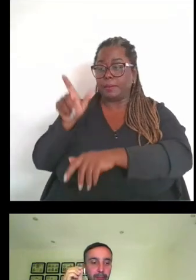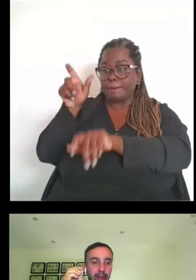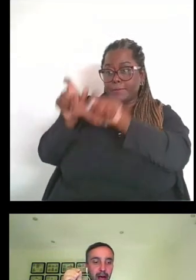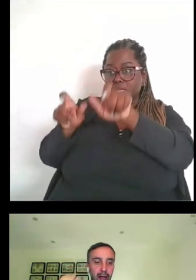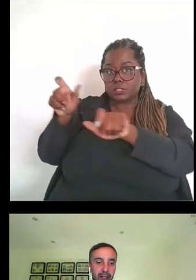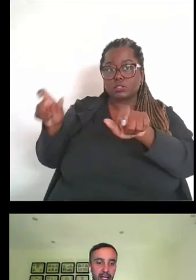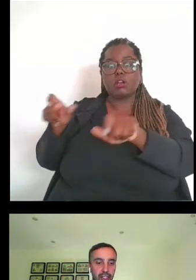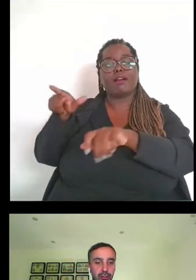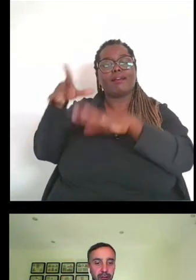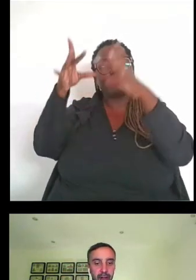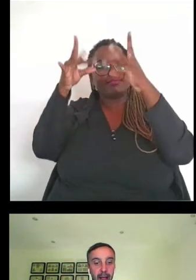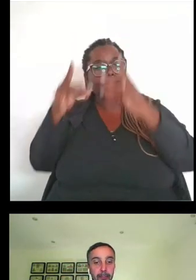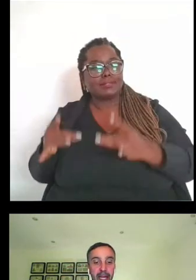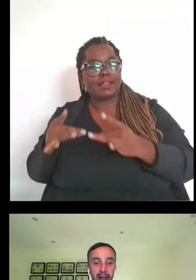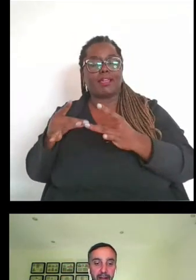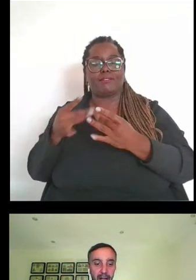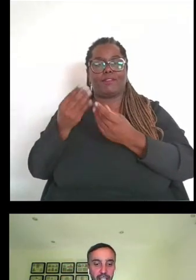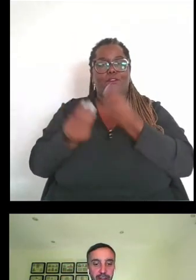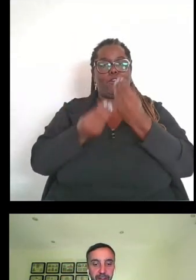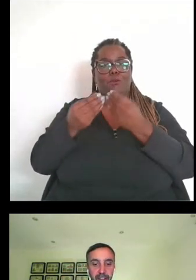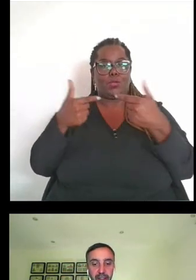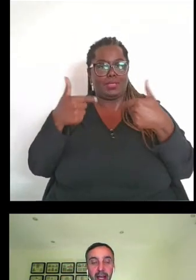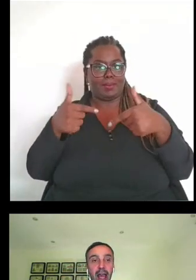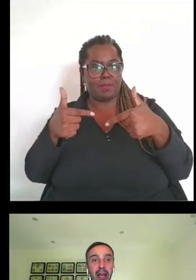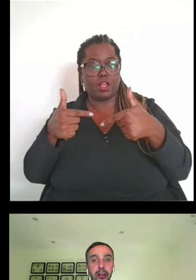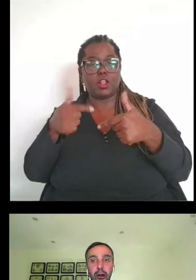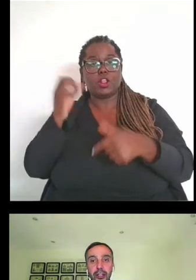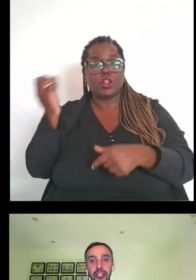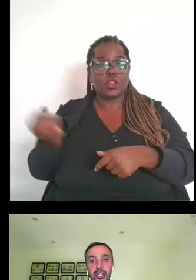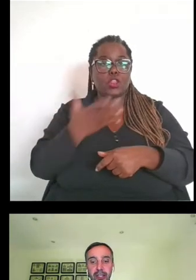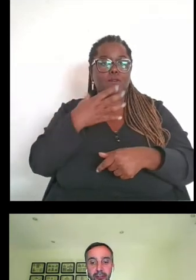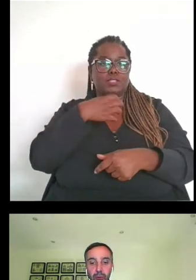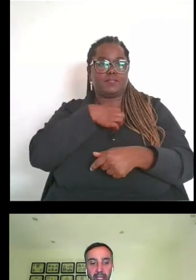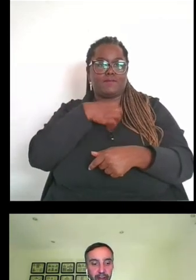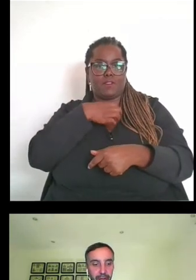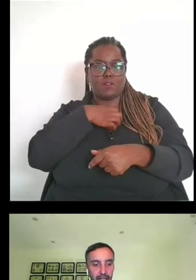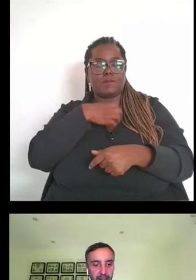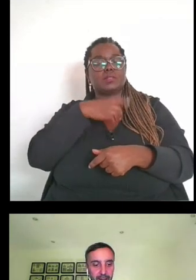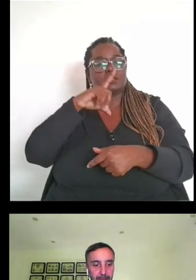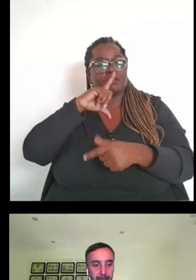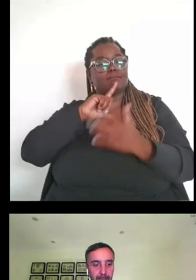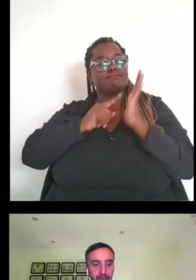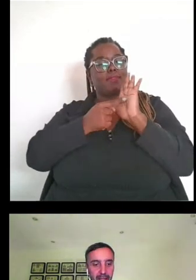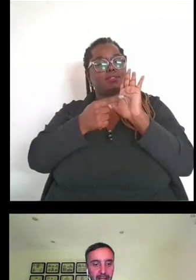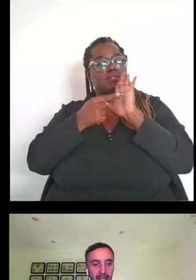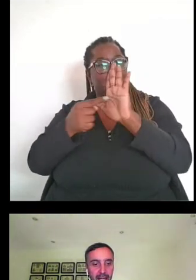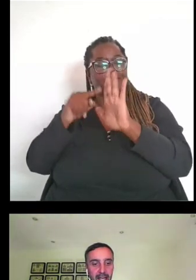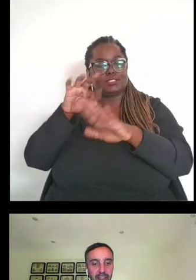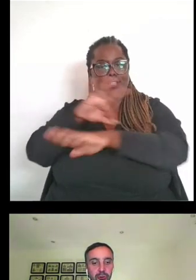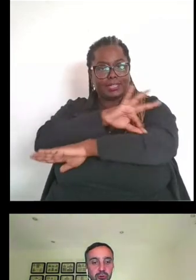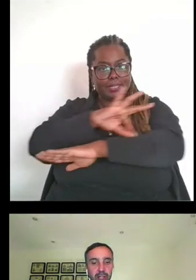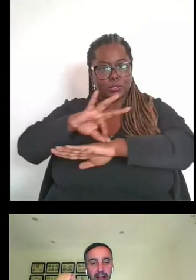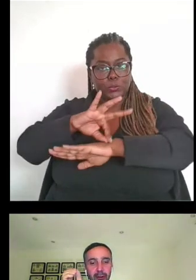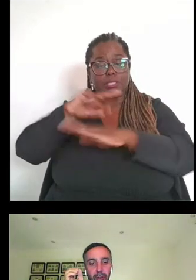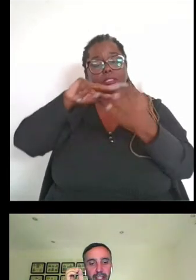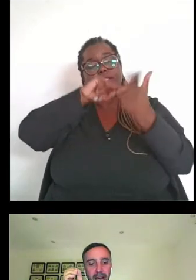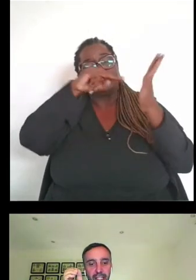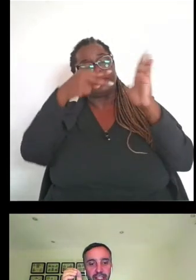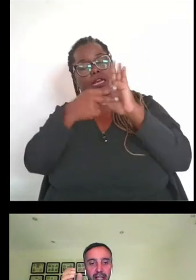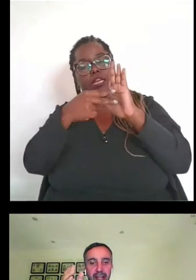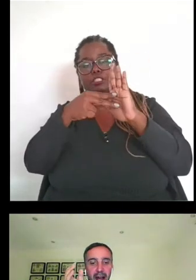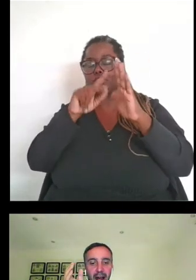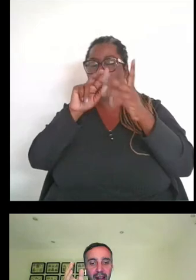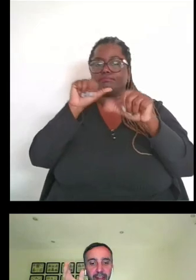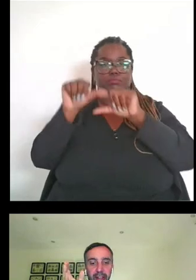are inscribed in architecture meanings are shifted and knowledge is reconstructed through clever